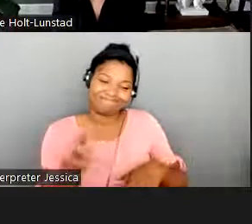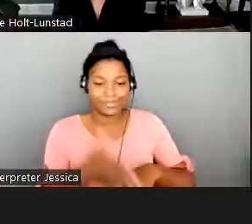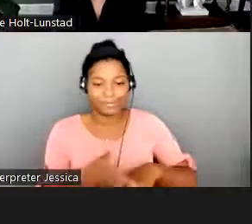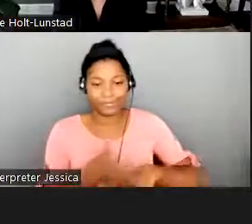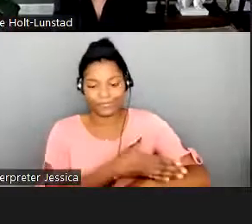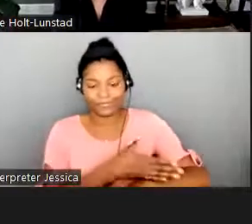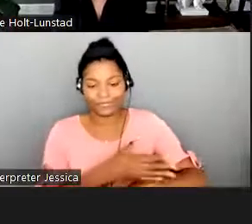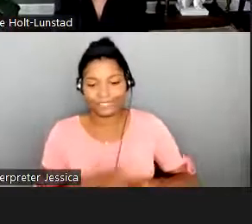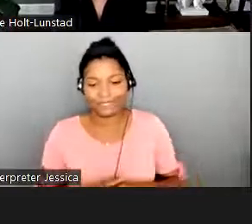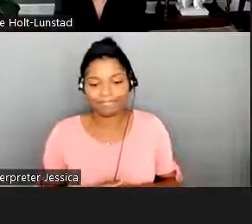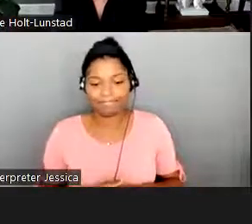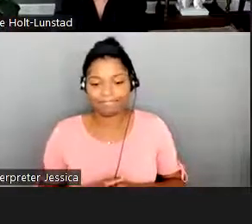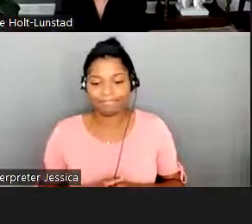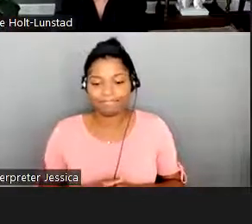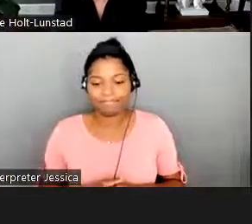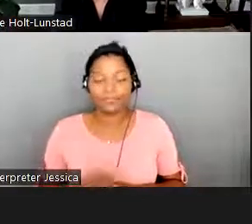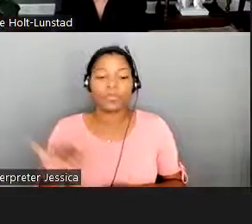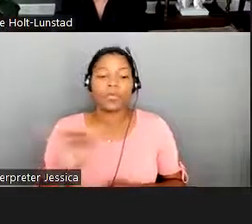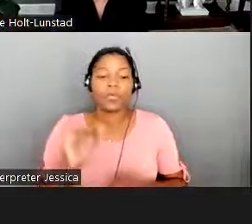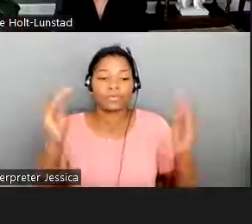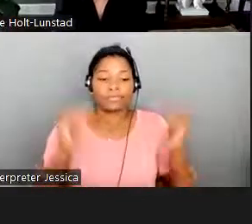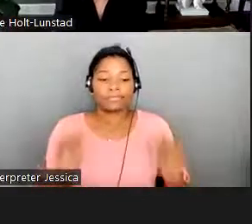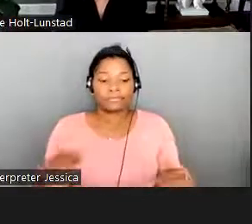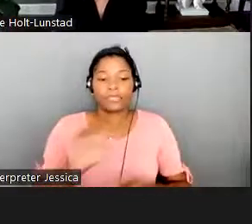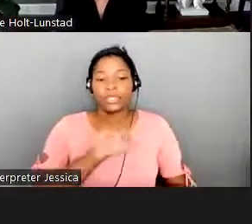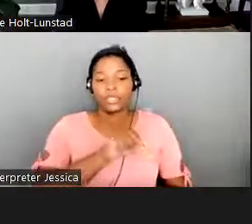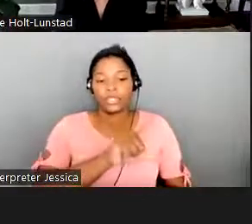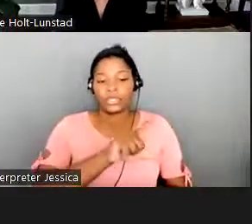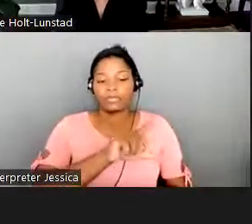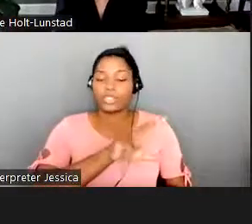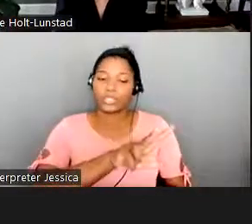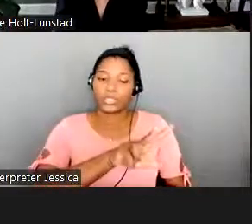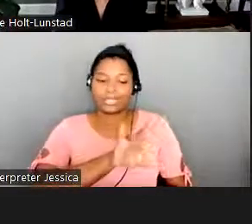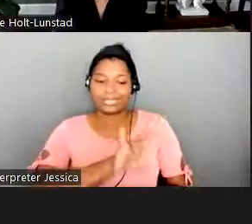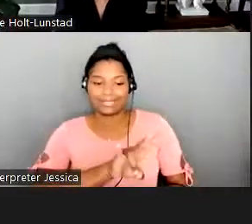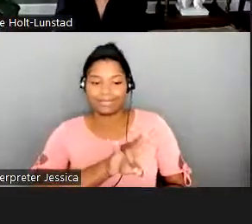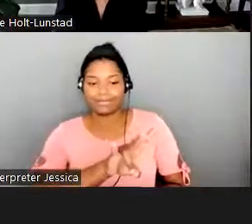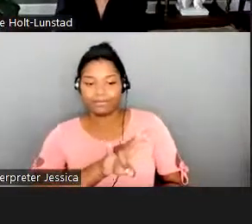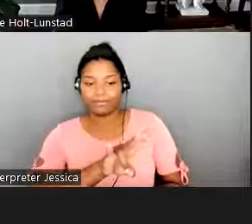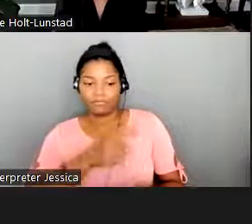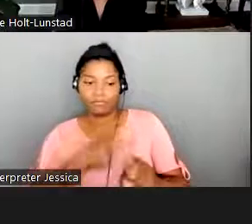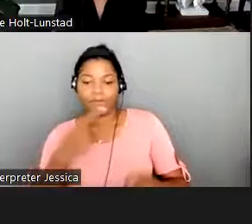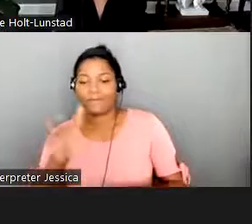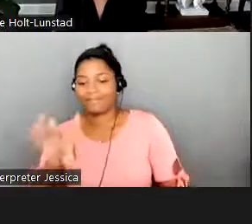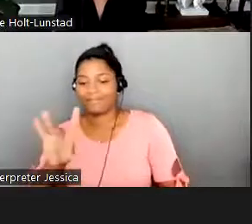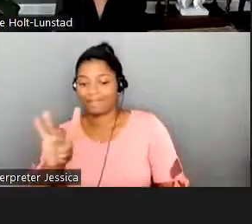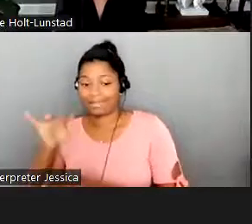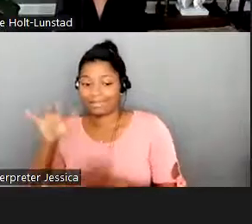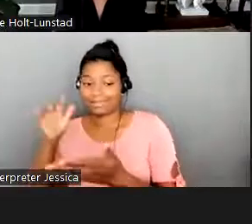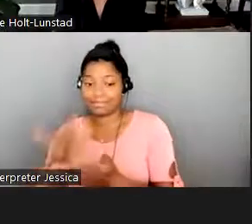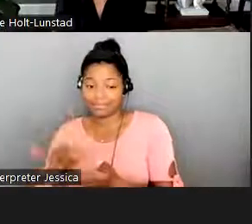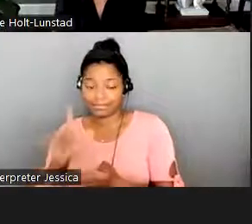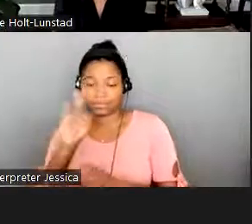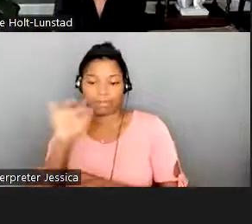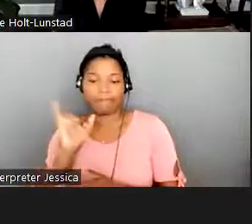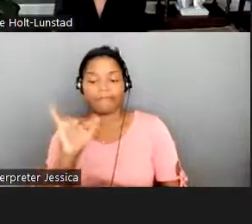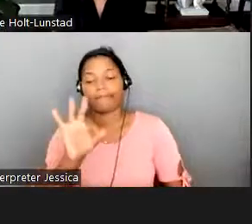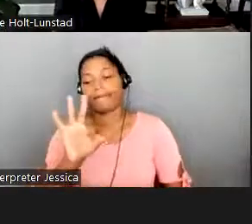Also, overall, 37 of the 58 studies were considered to be or evaluated as fair